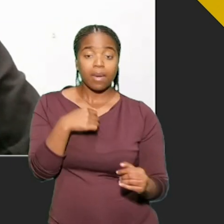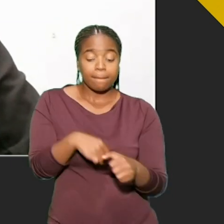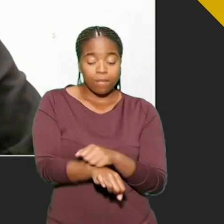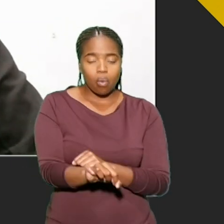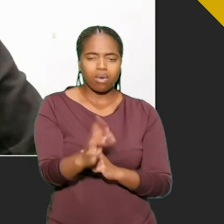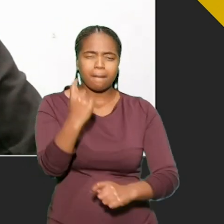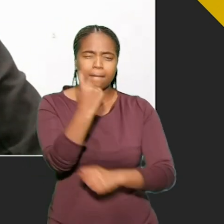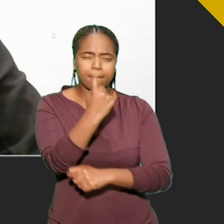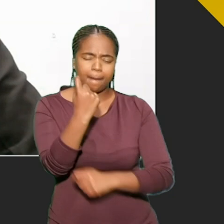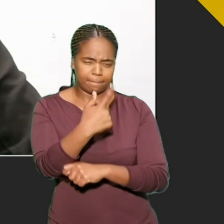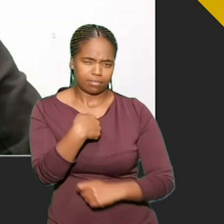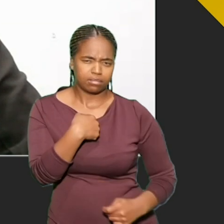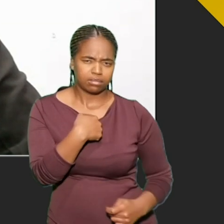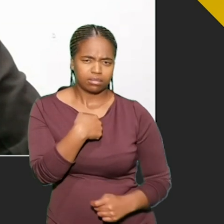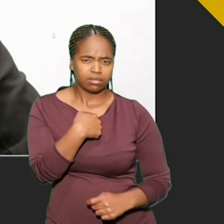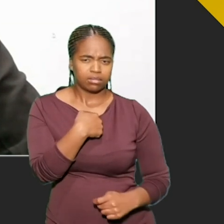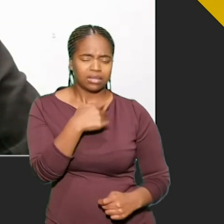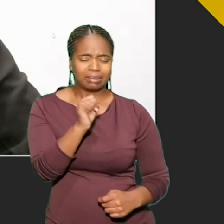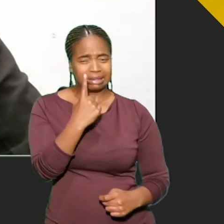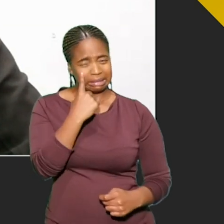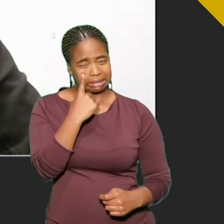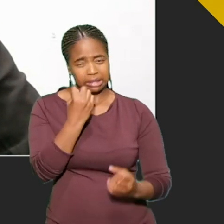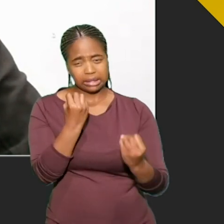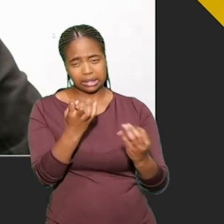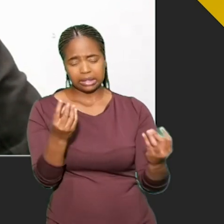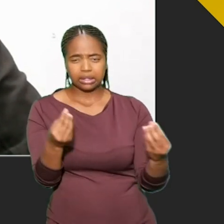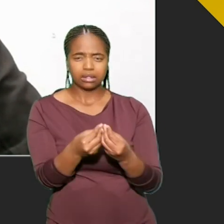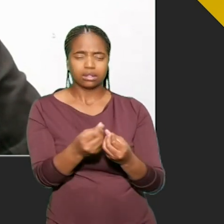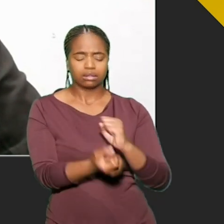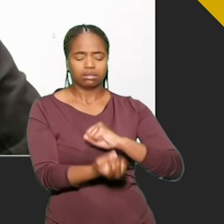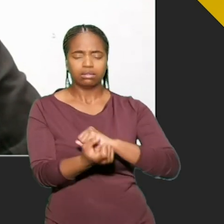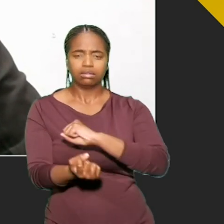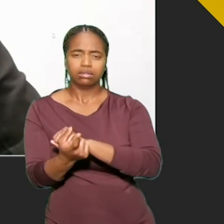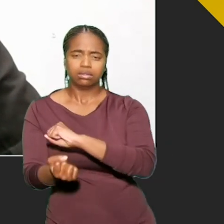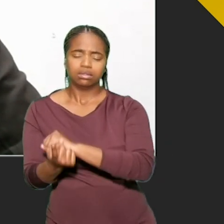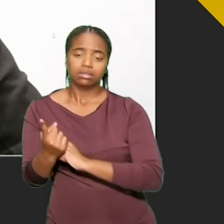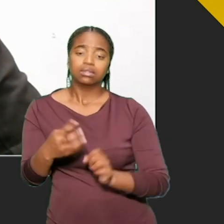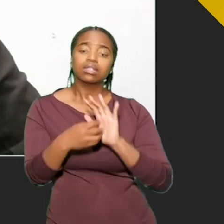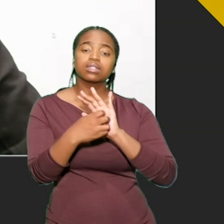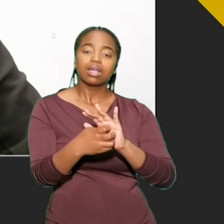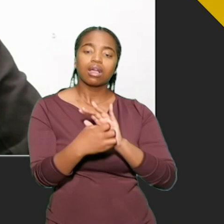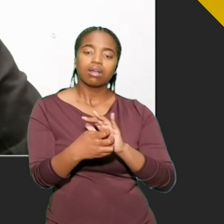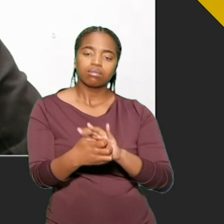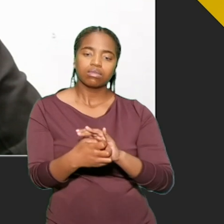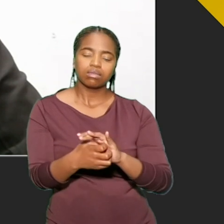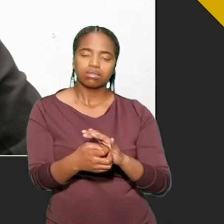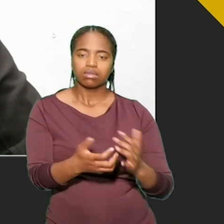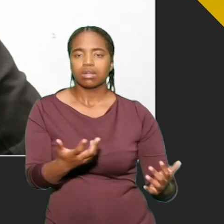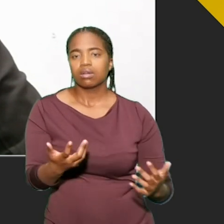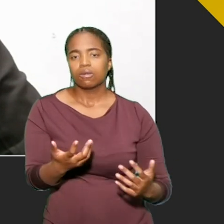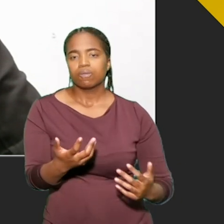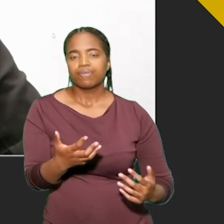rural areas, I witnessed a lot of things happening in terms of, for example, the closure of